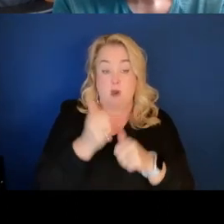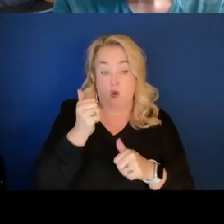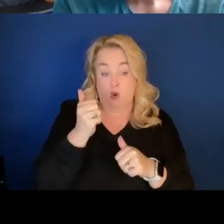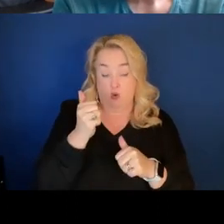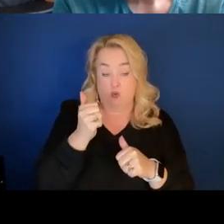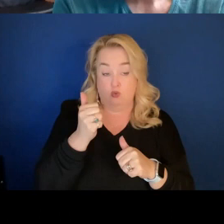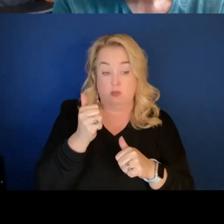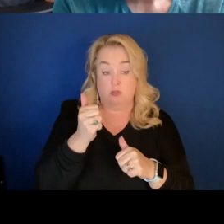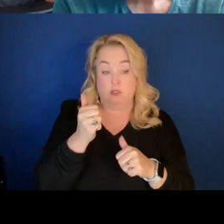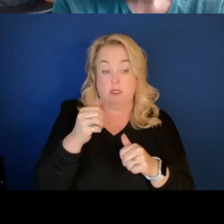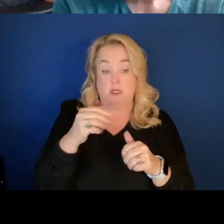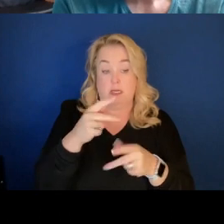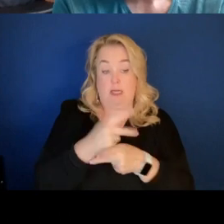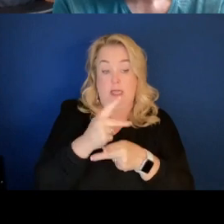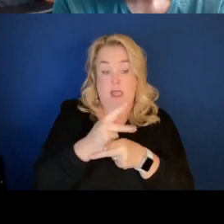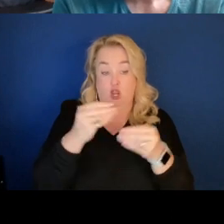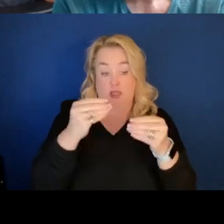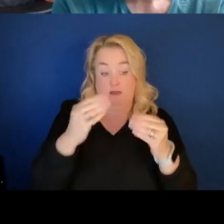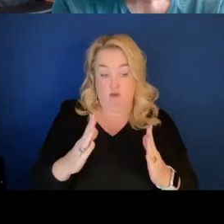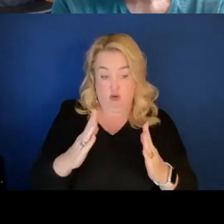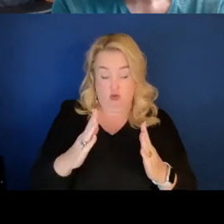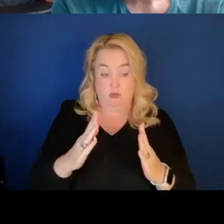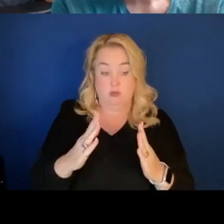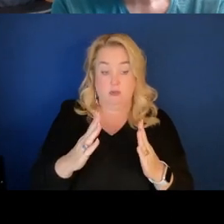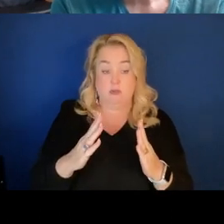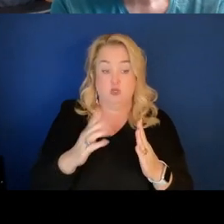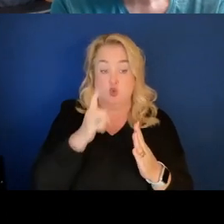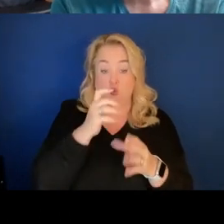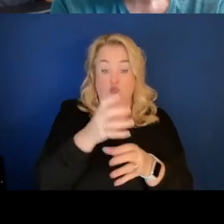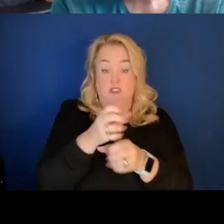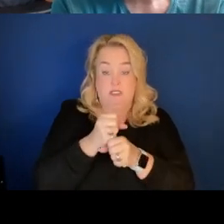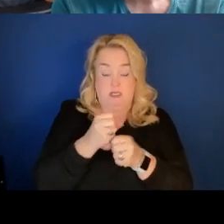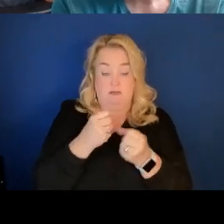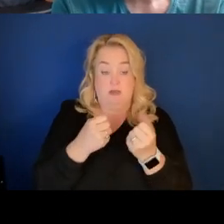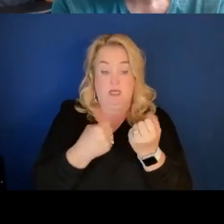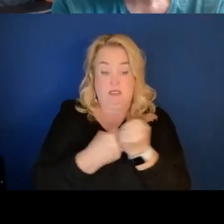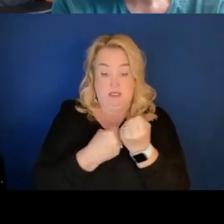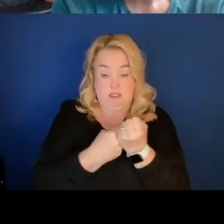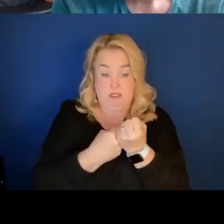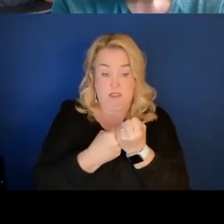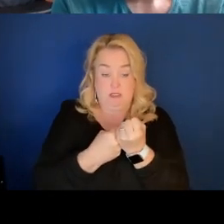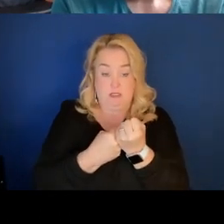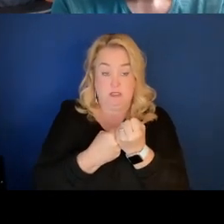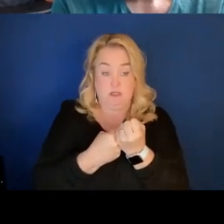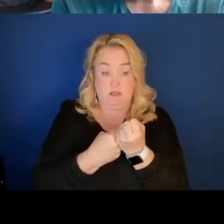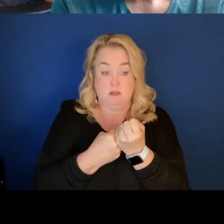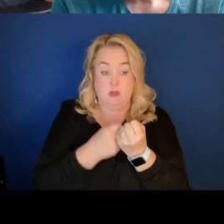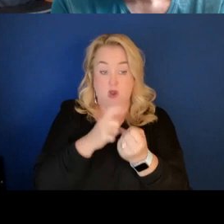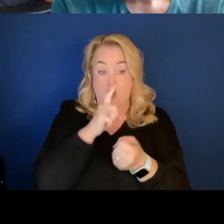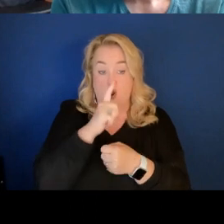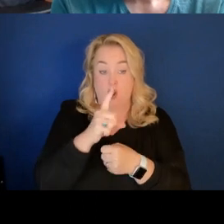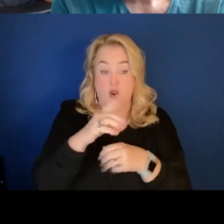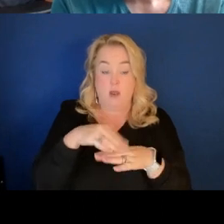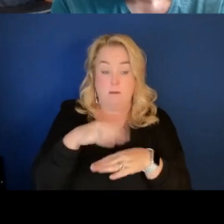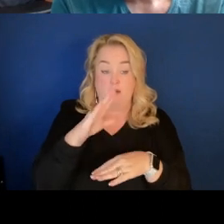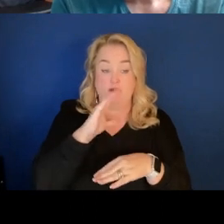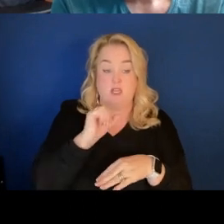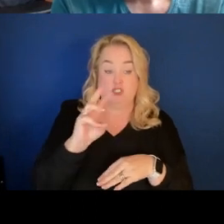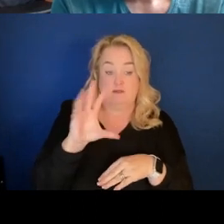Most of the caregivers who have received Community Care Corps assistance that were surveyed are over the